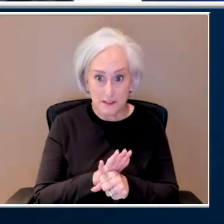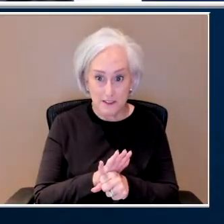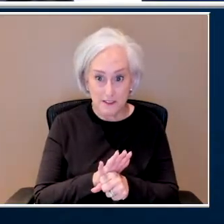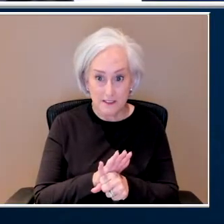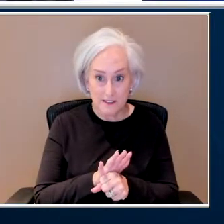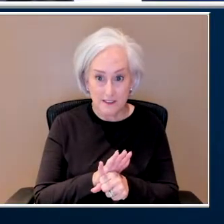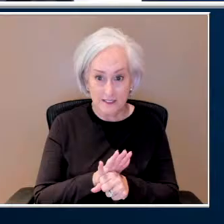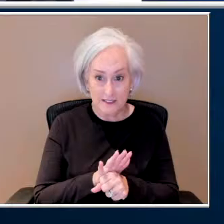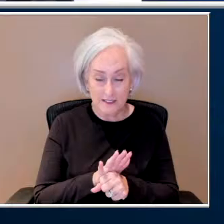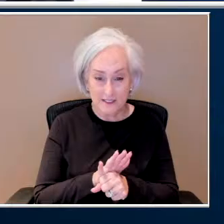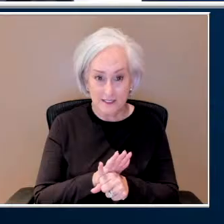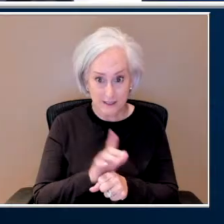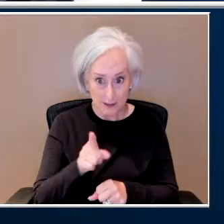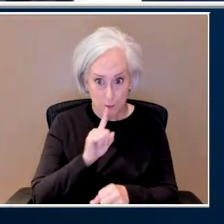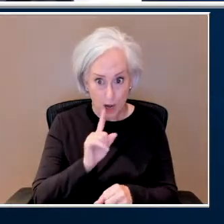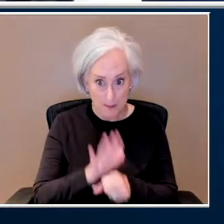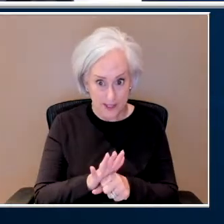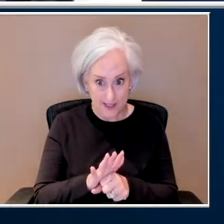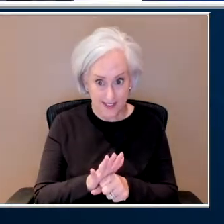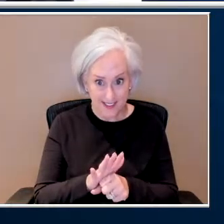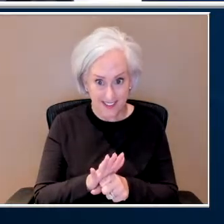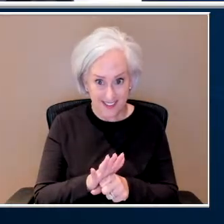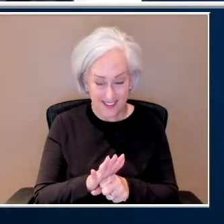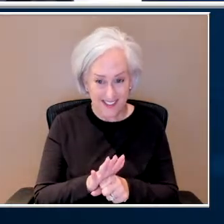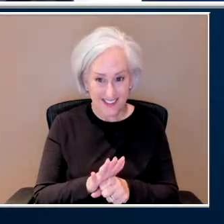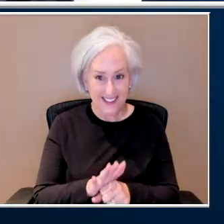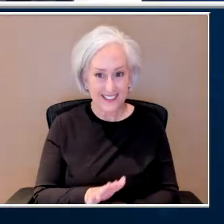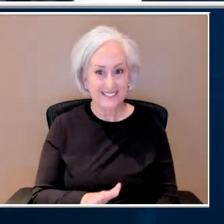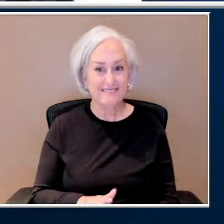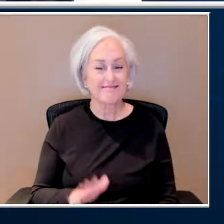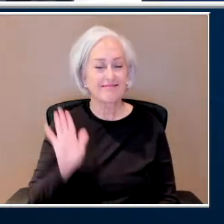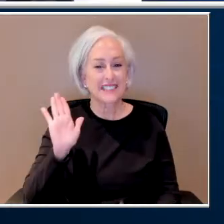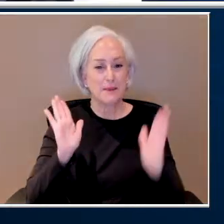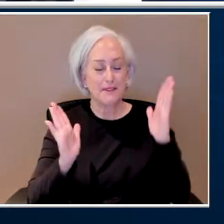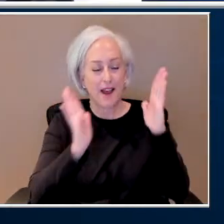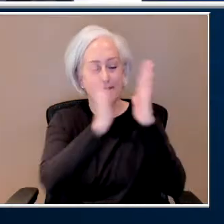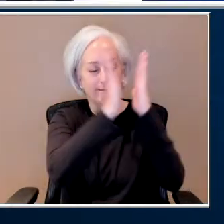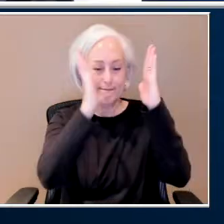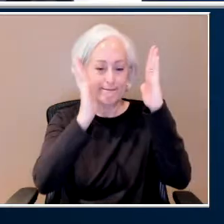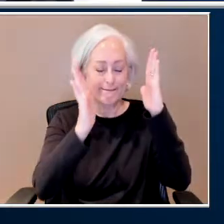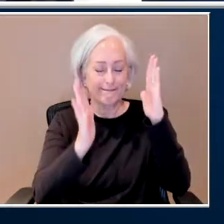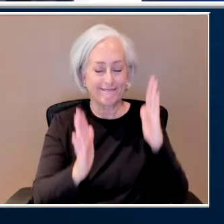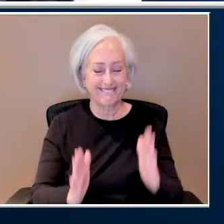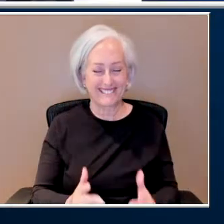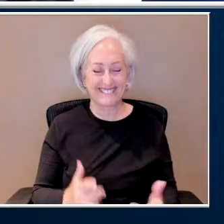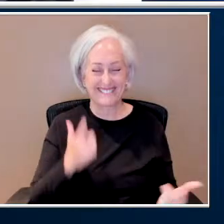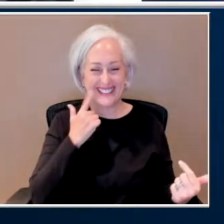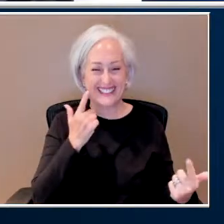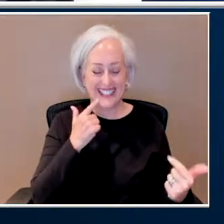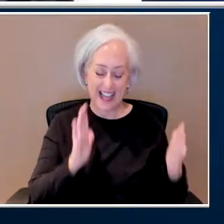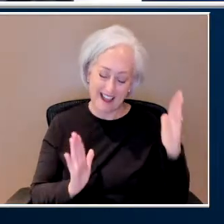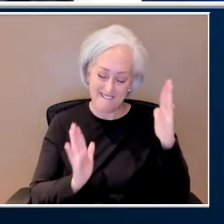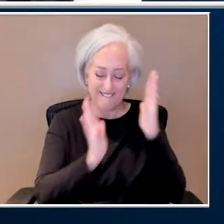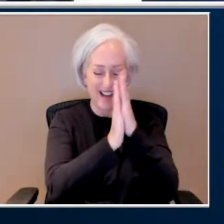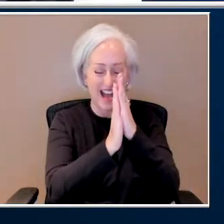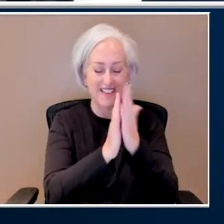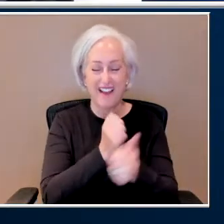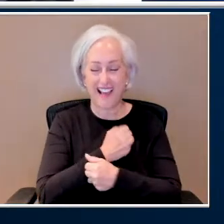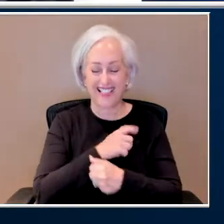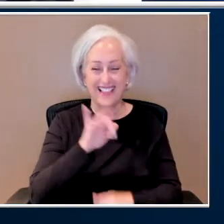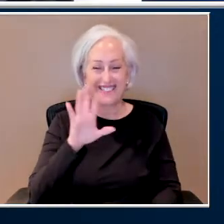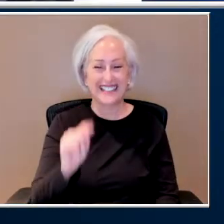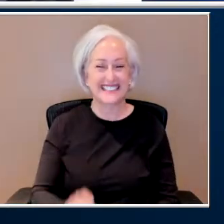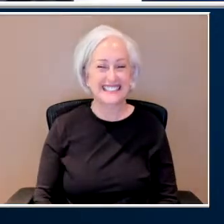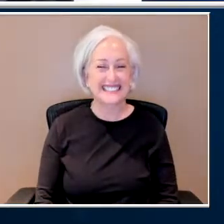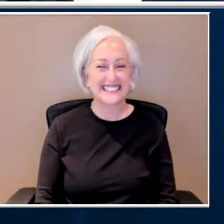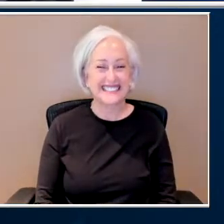That's a promise, okay? We'll see you. Bye. Yes, high five. I love it. I love it. Okay,